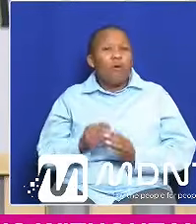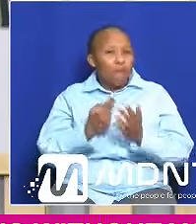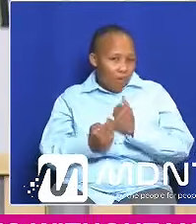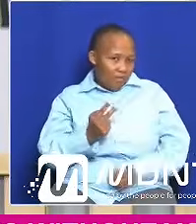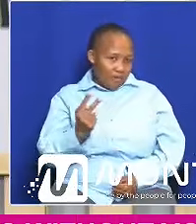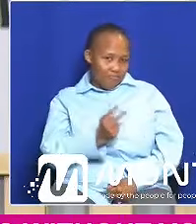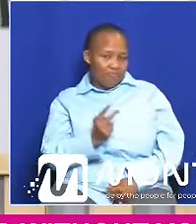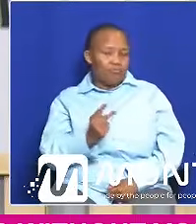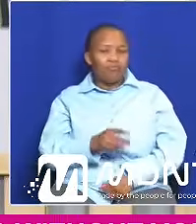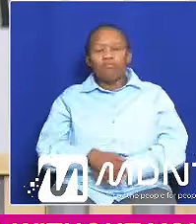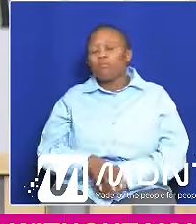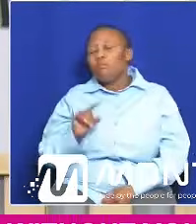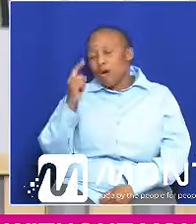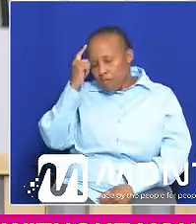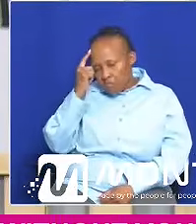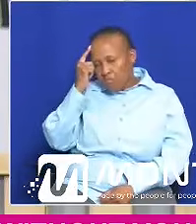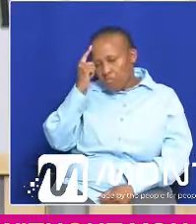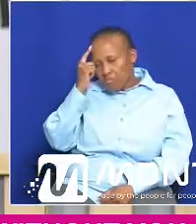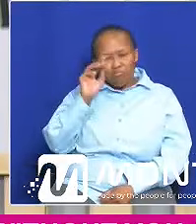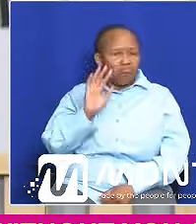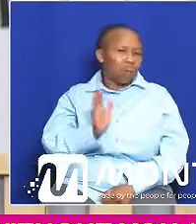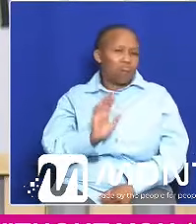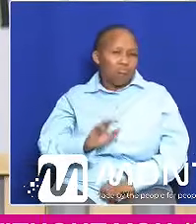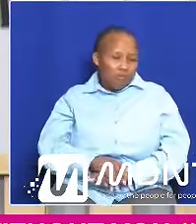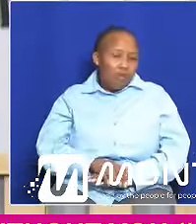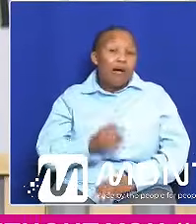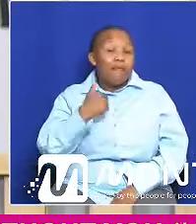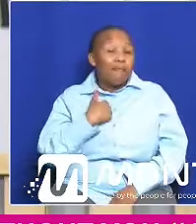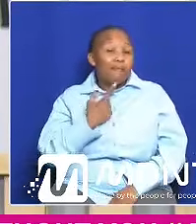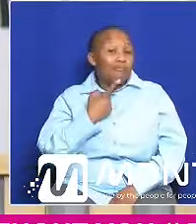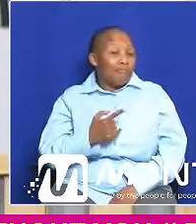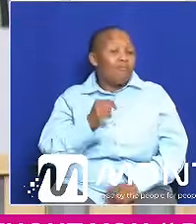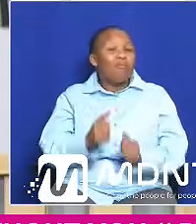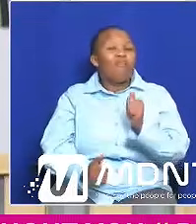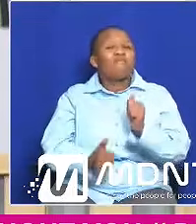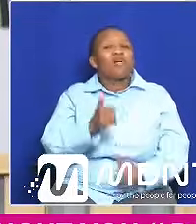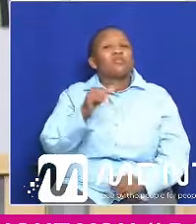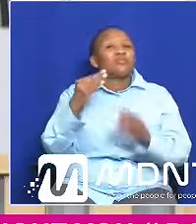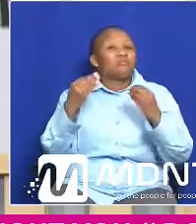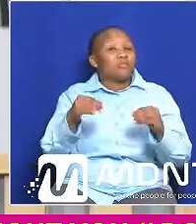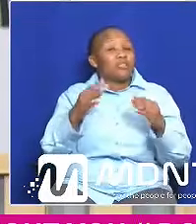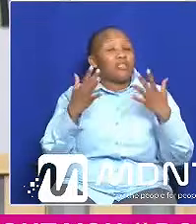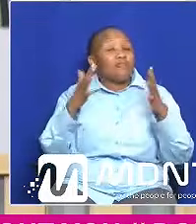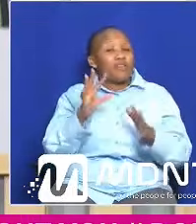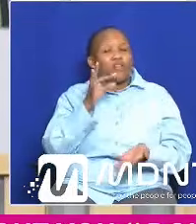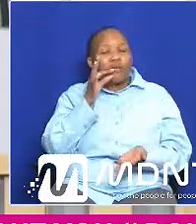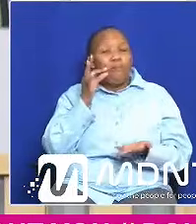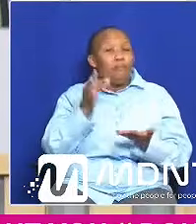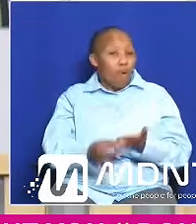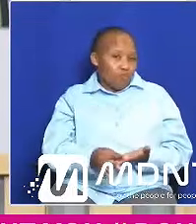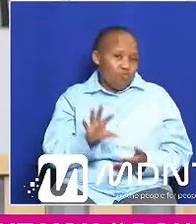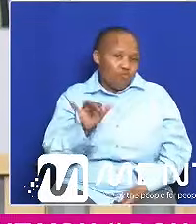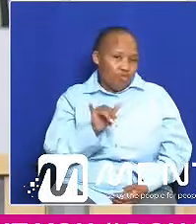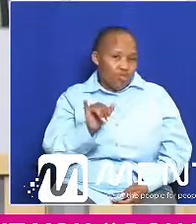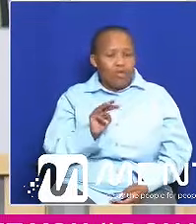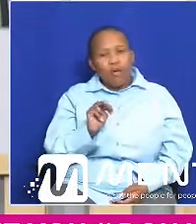considered. I said the first business that I've proposed to him is this one of Medicare. Yes. Yes.